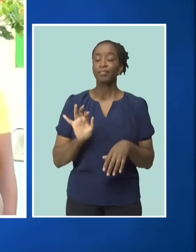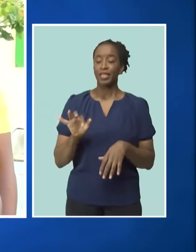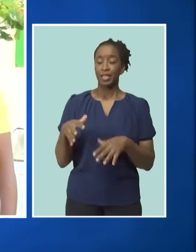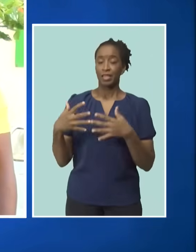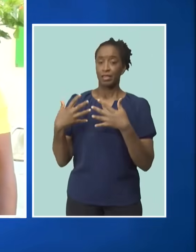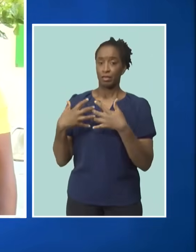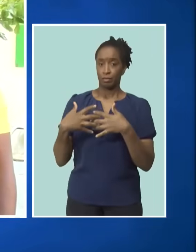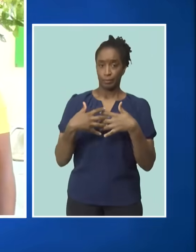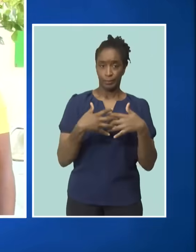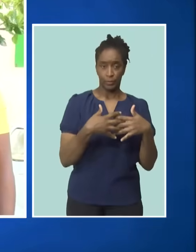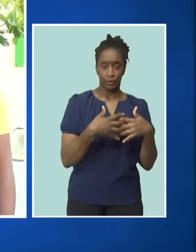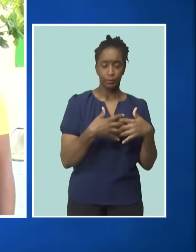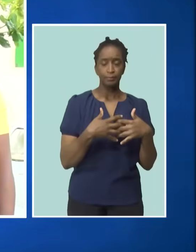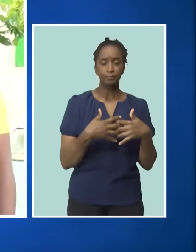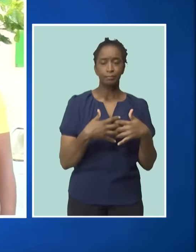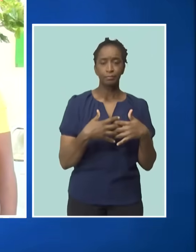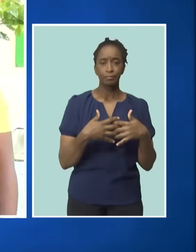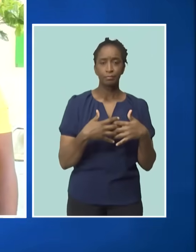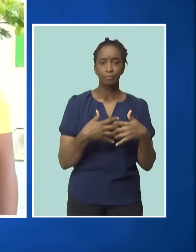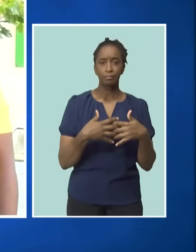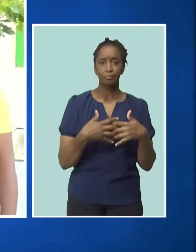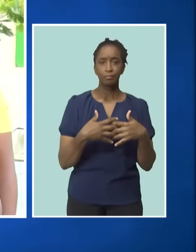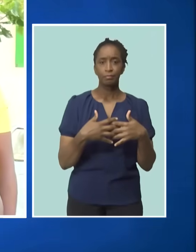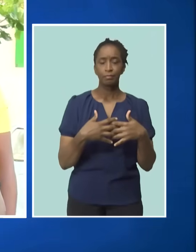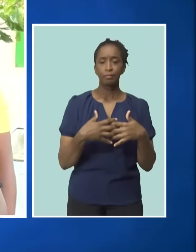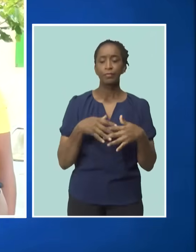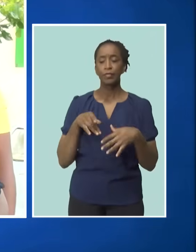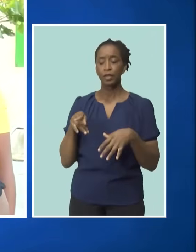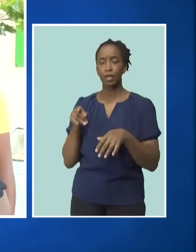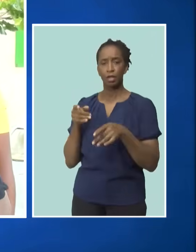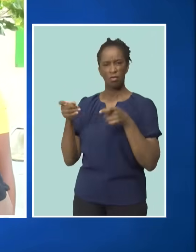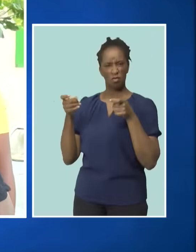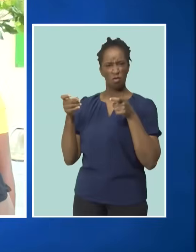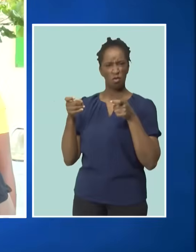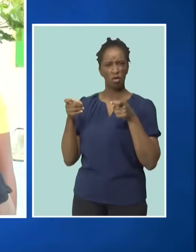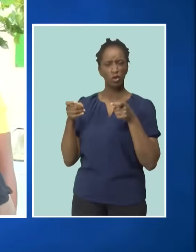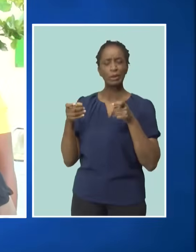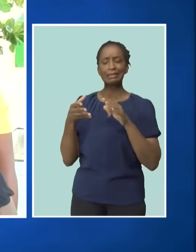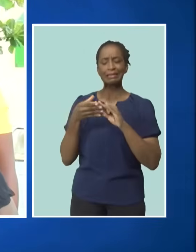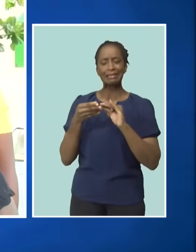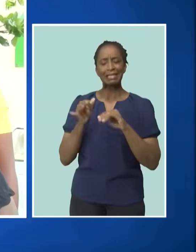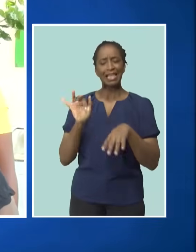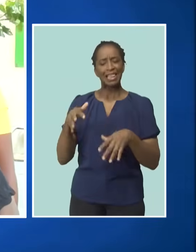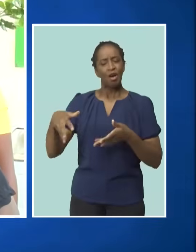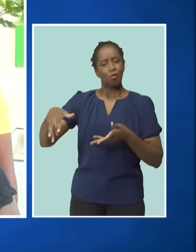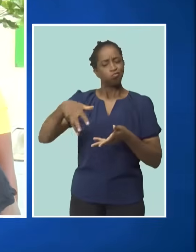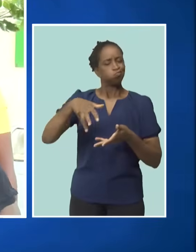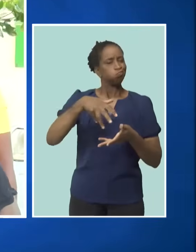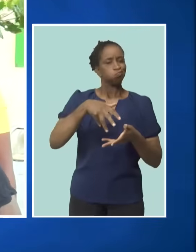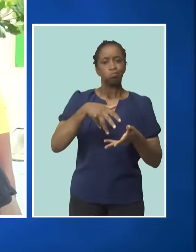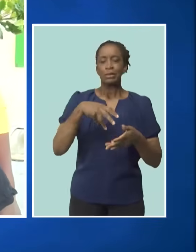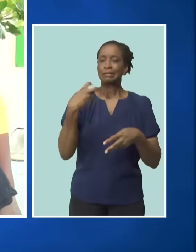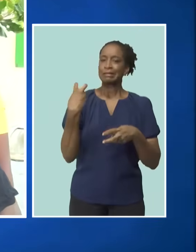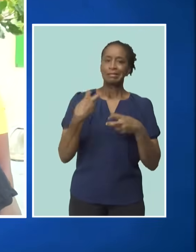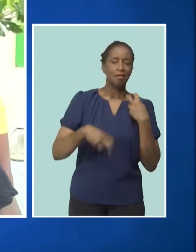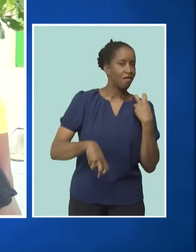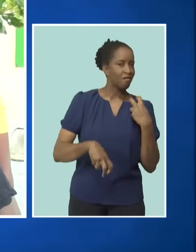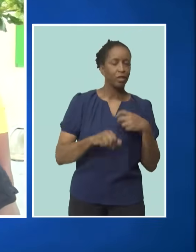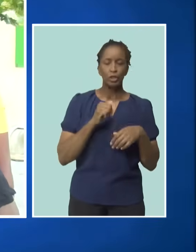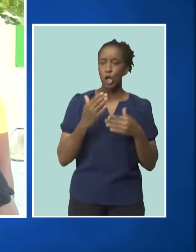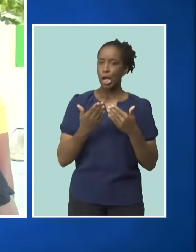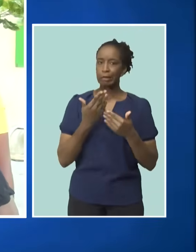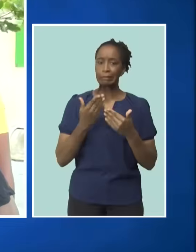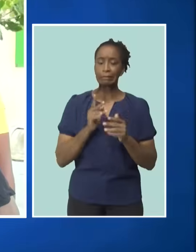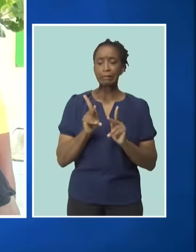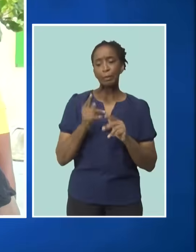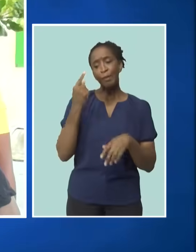equipment, Omar Greenwich, says it is not an easy task getting the influx under control. It's not as easy as people may